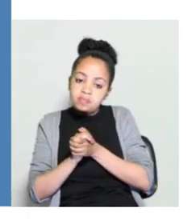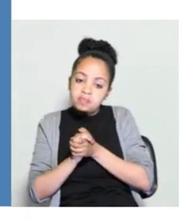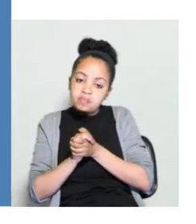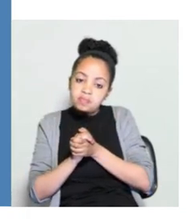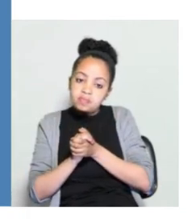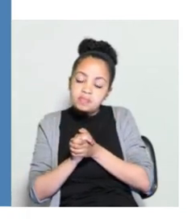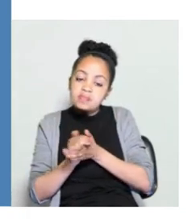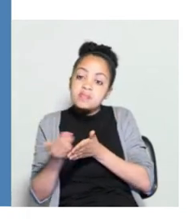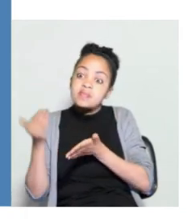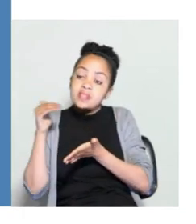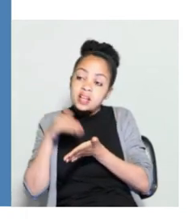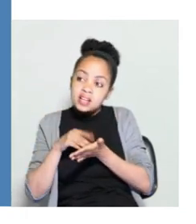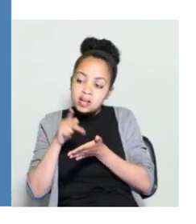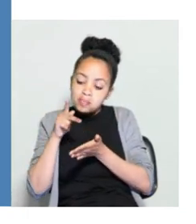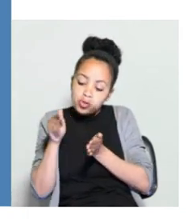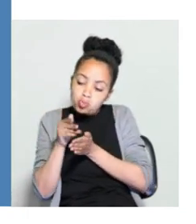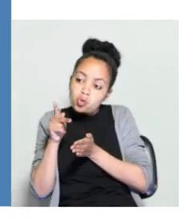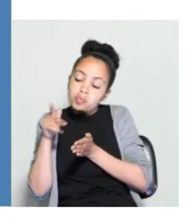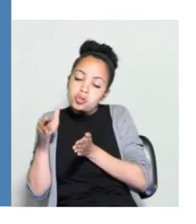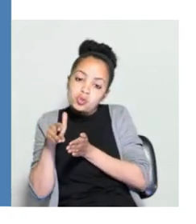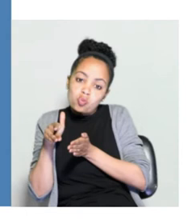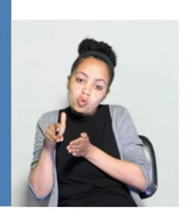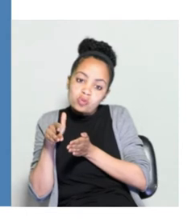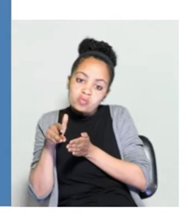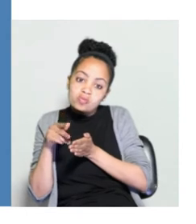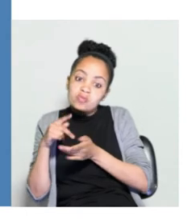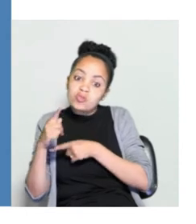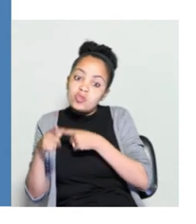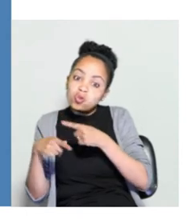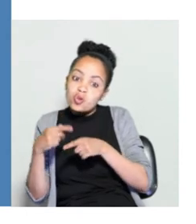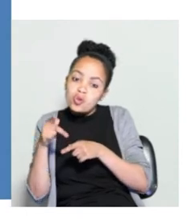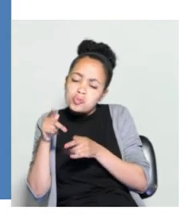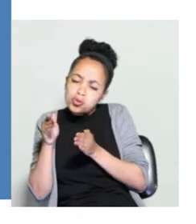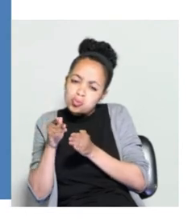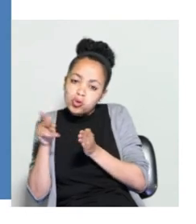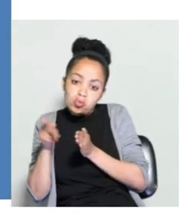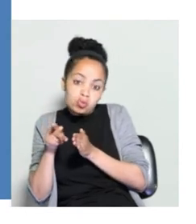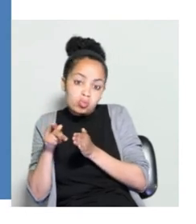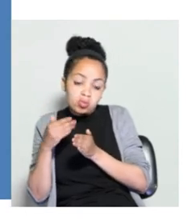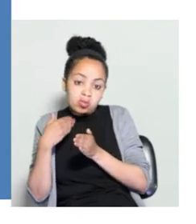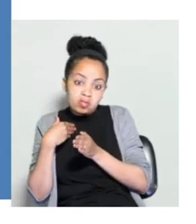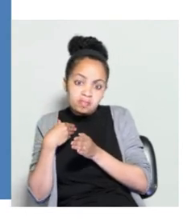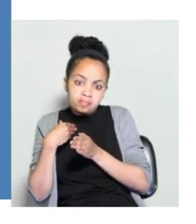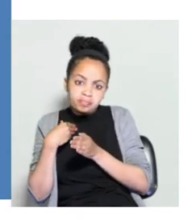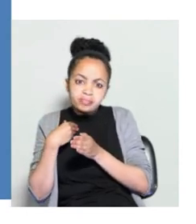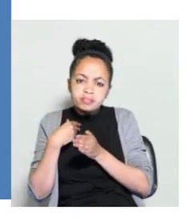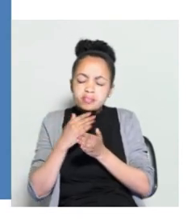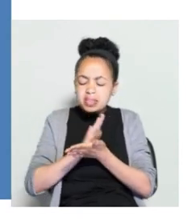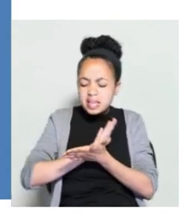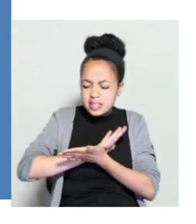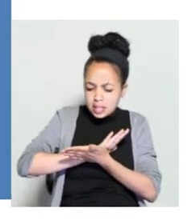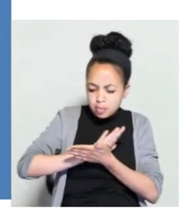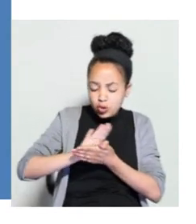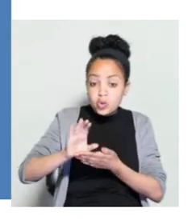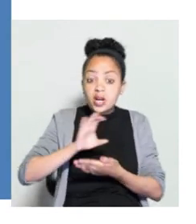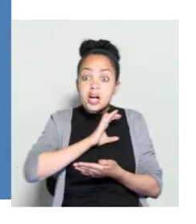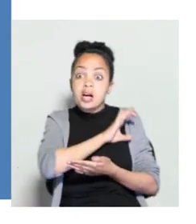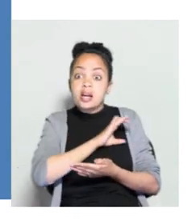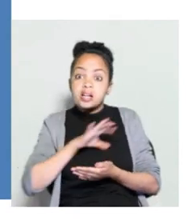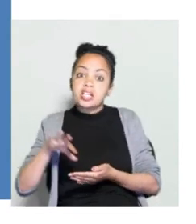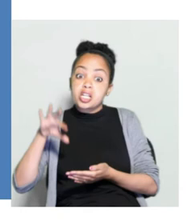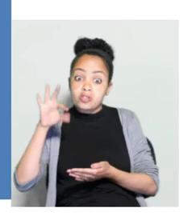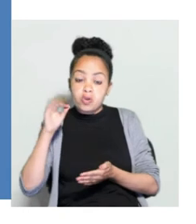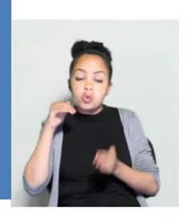capital, P small. And again, P small, which is going to P small. The pure character is obtained in